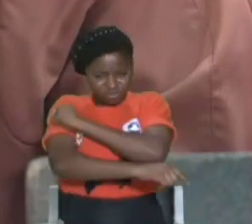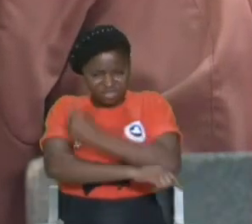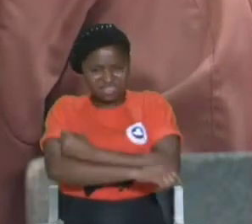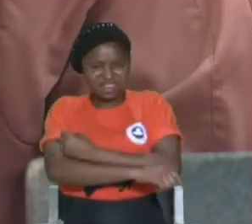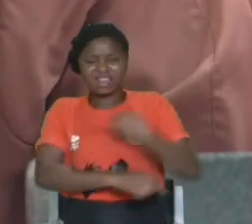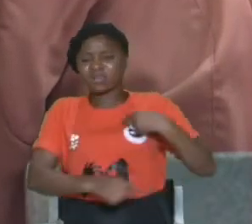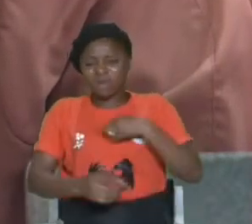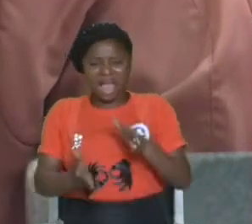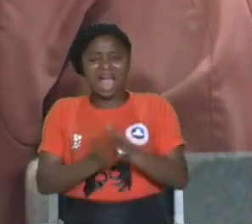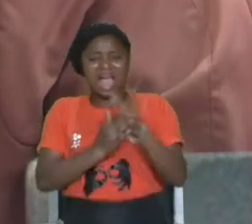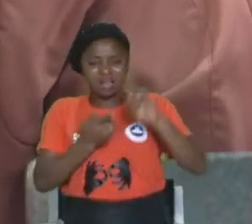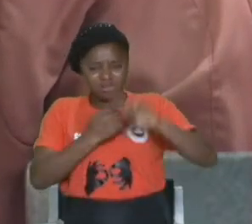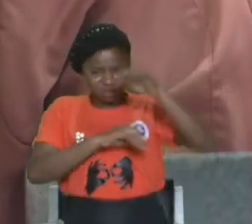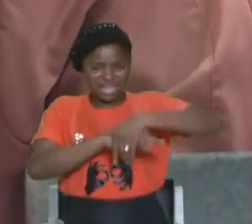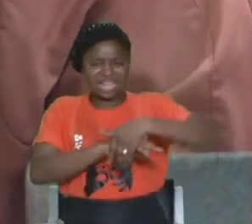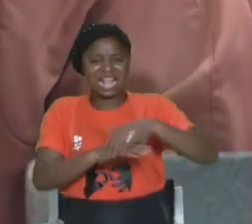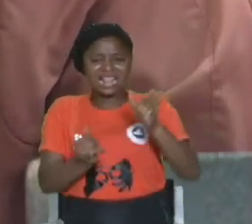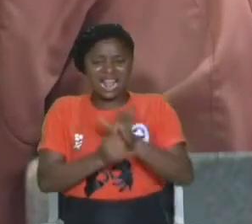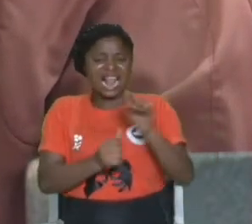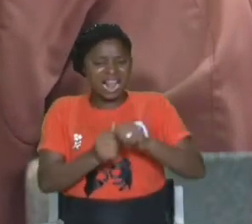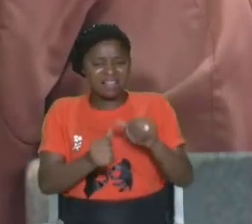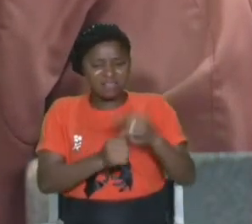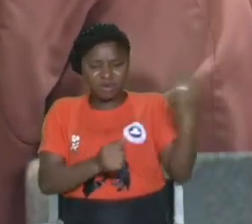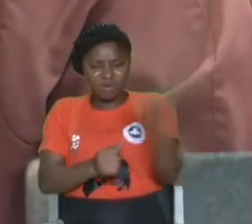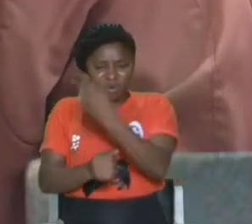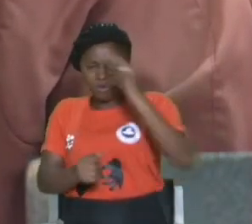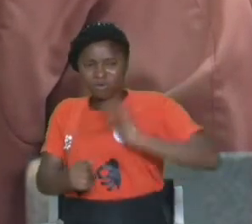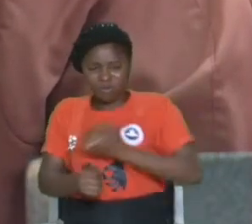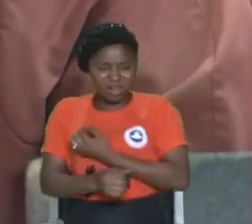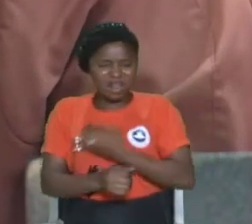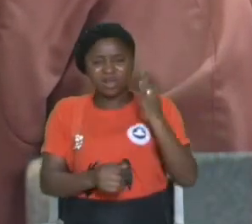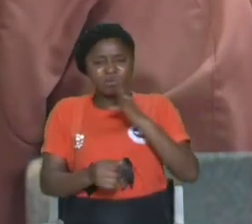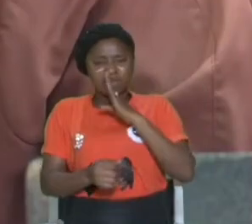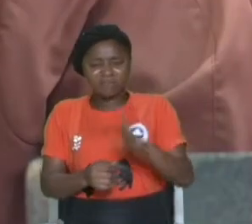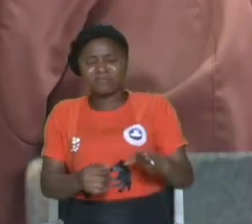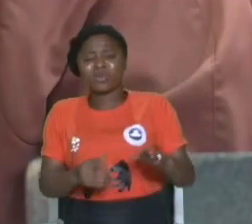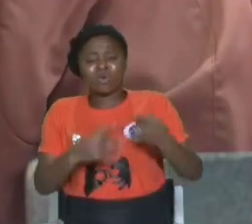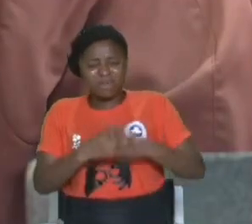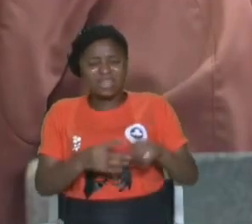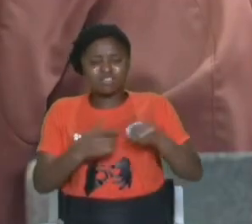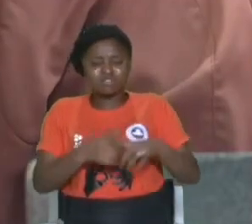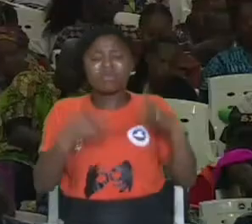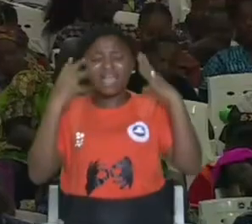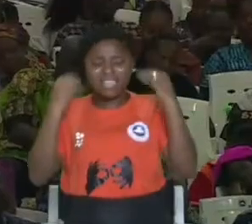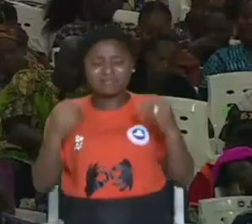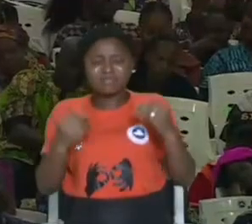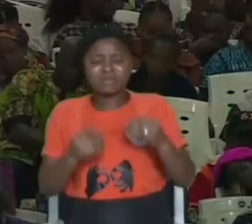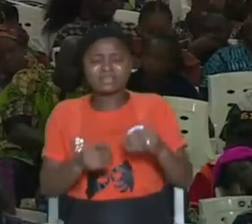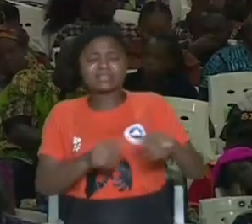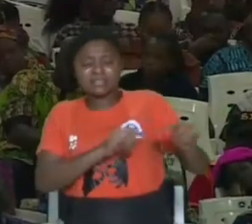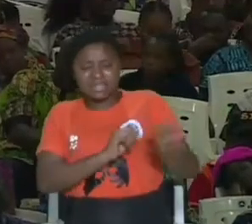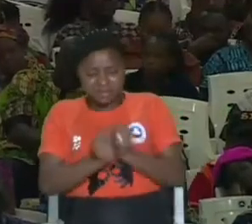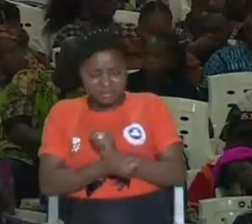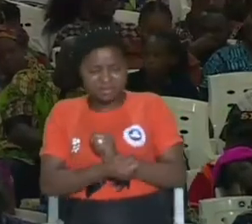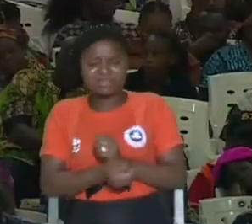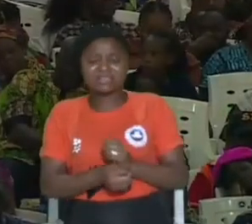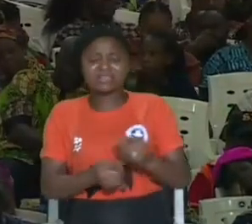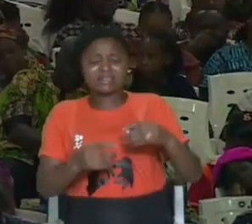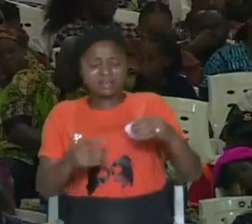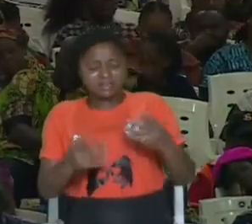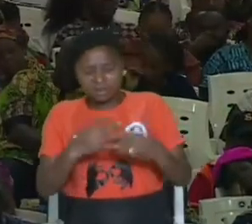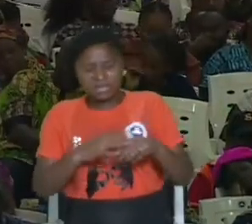We ask tonight that every one of us in this auditorium will begin to experience a transformational shift in our lives in the name of